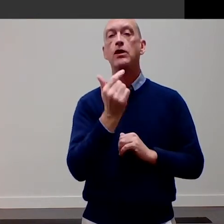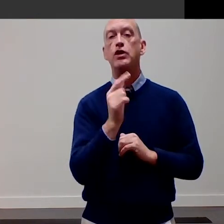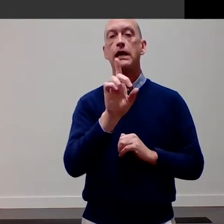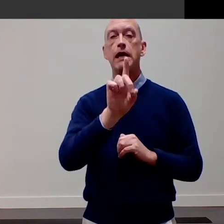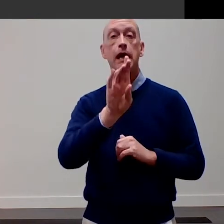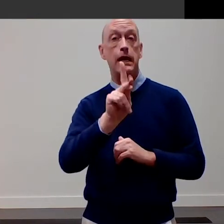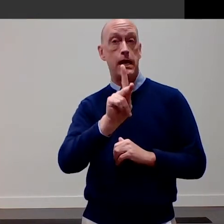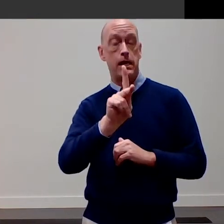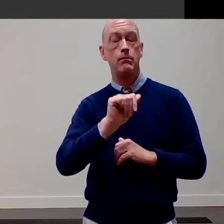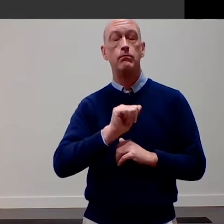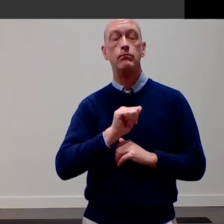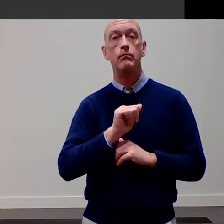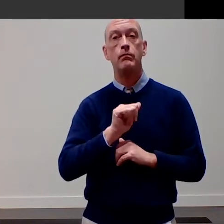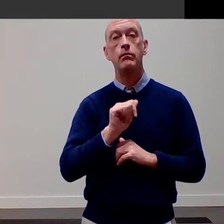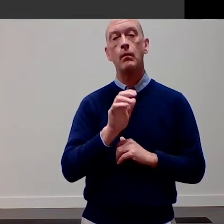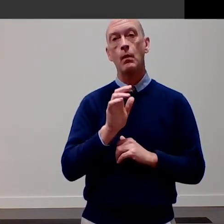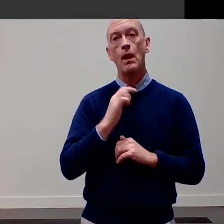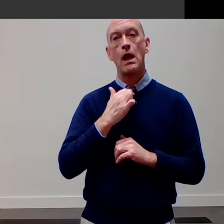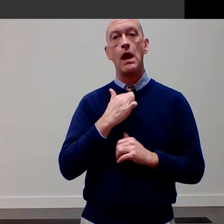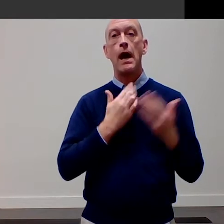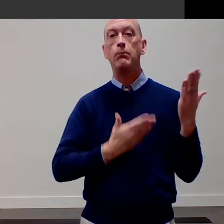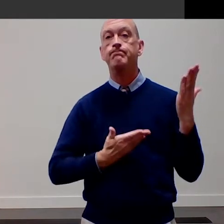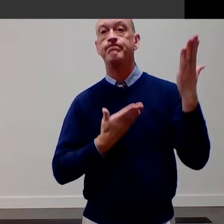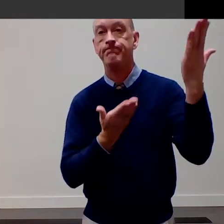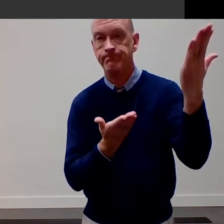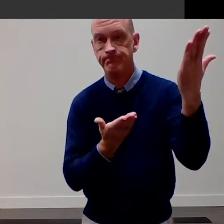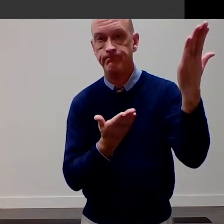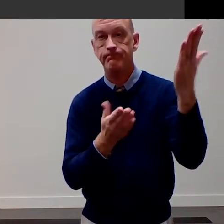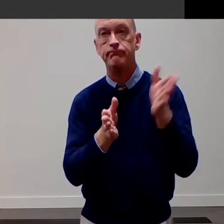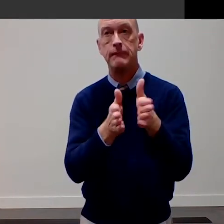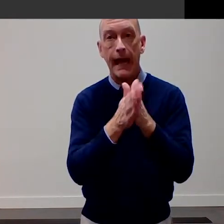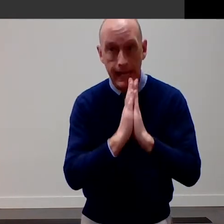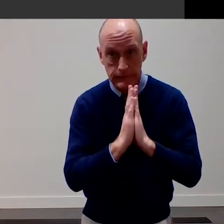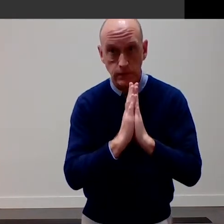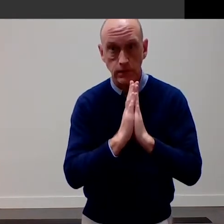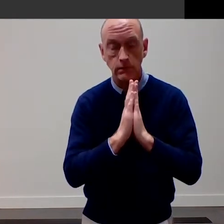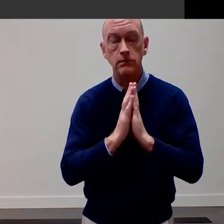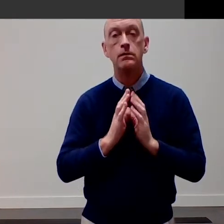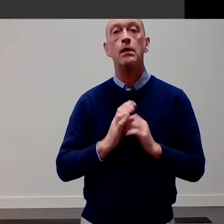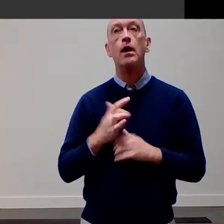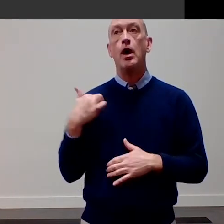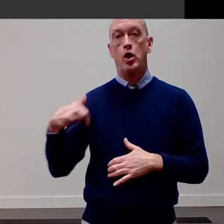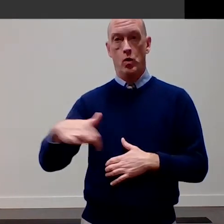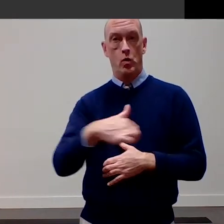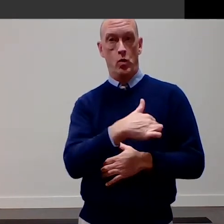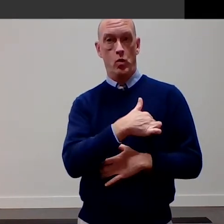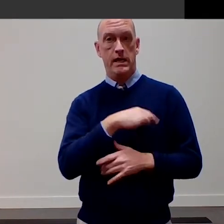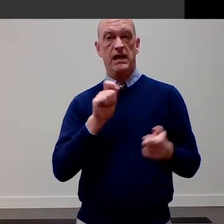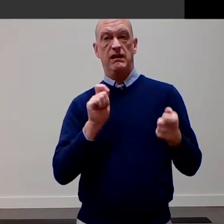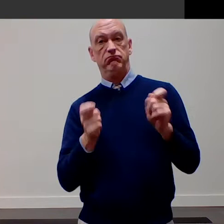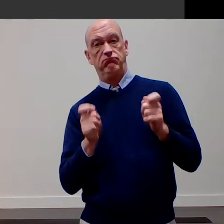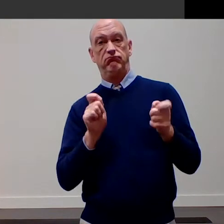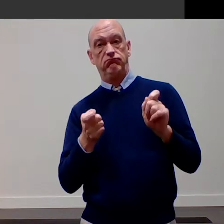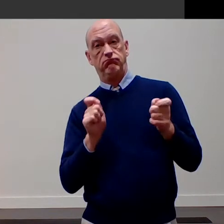IGDK, I'm bringing forward and asking that we revise it